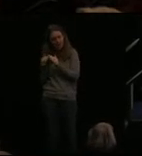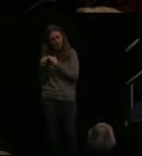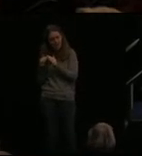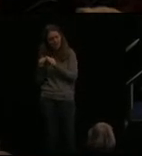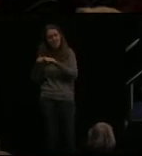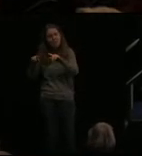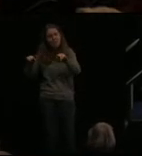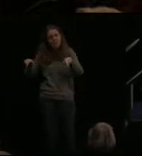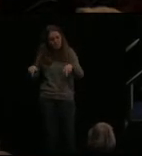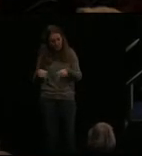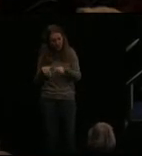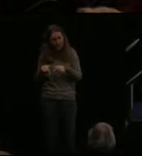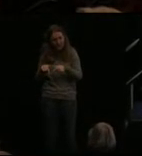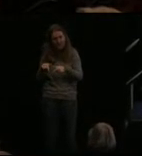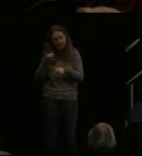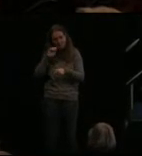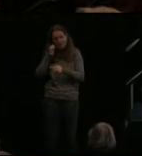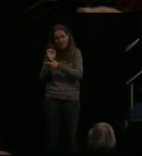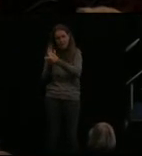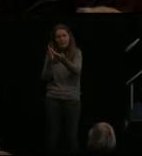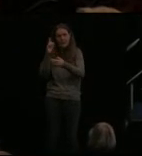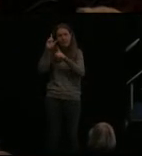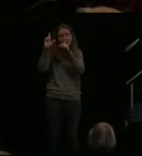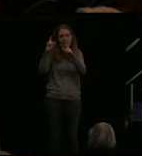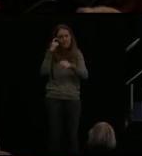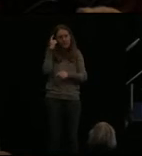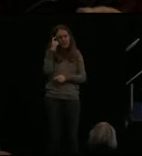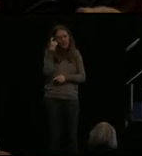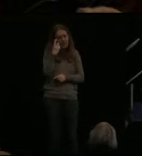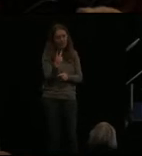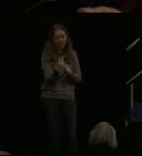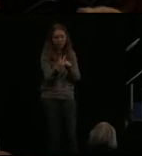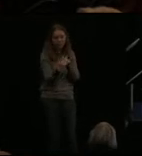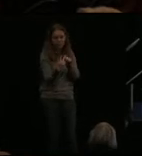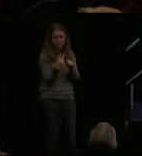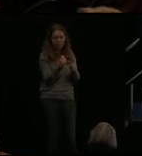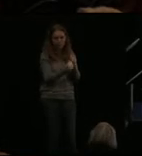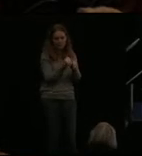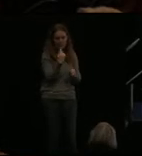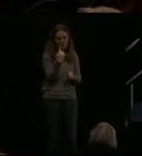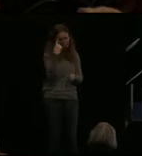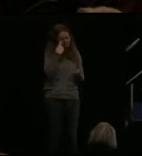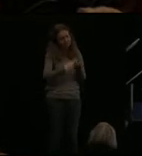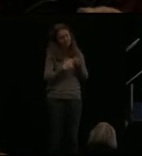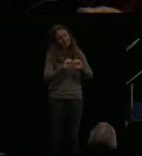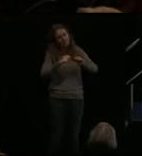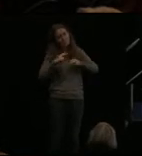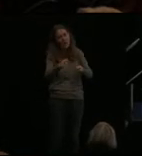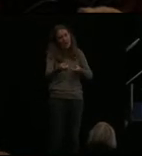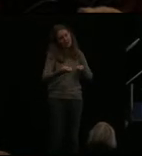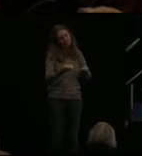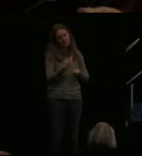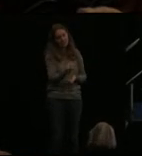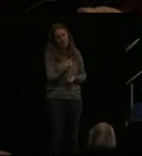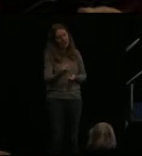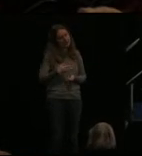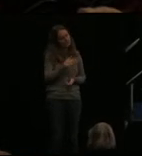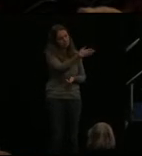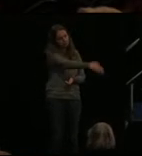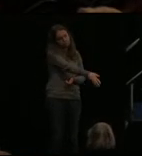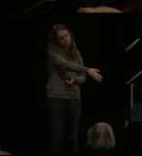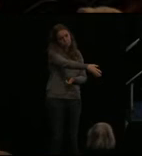we will serve the Lord." Think of those two brothers. One chose to go his own way. The